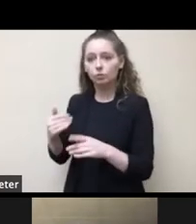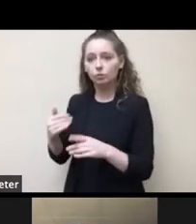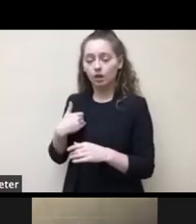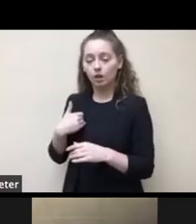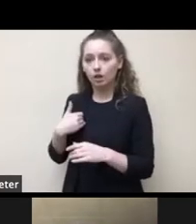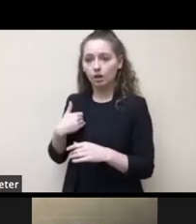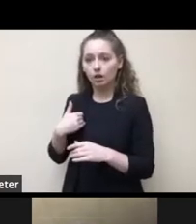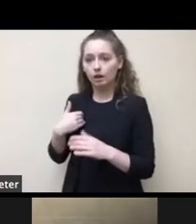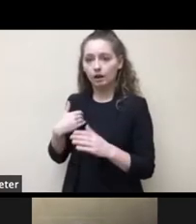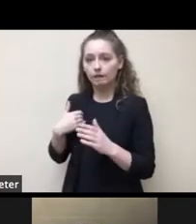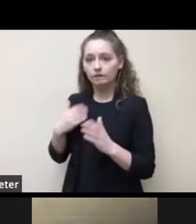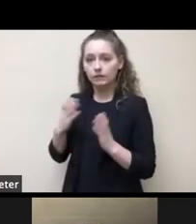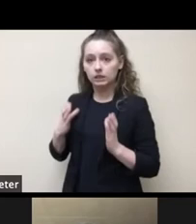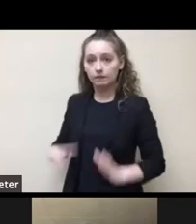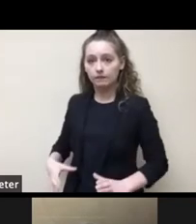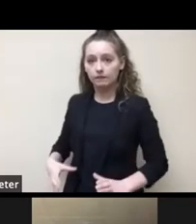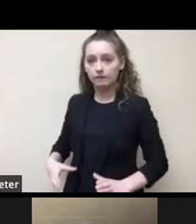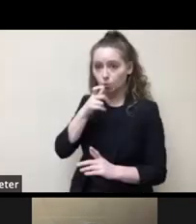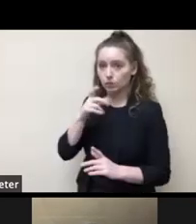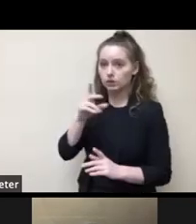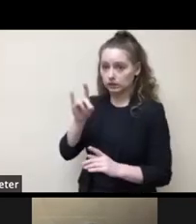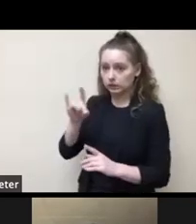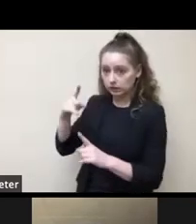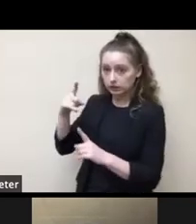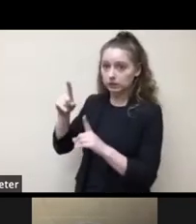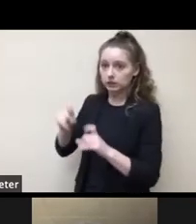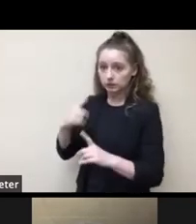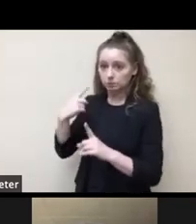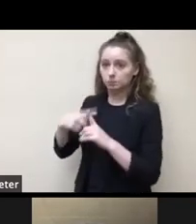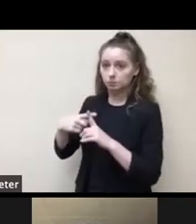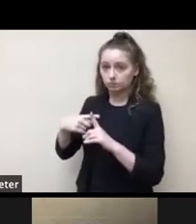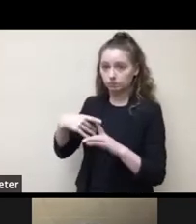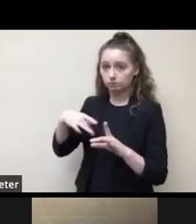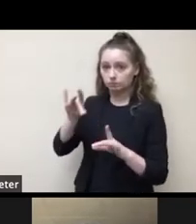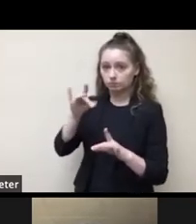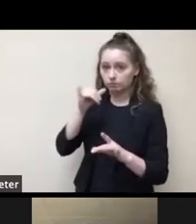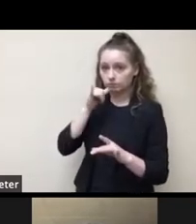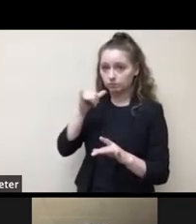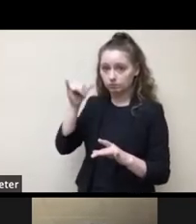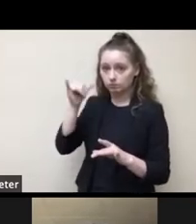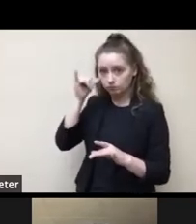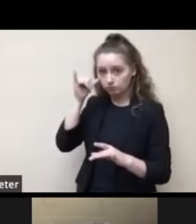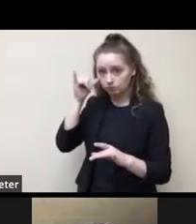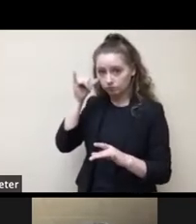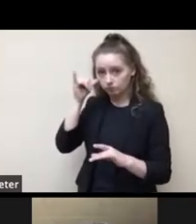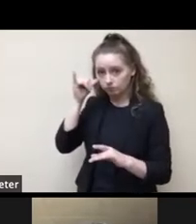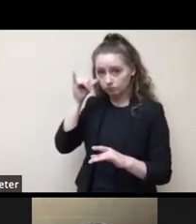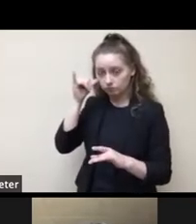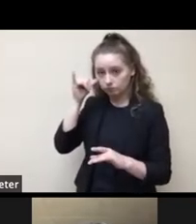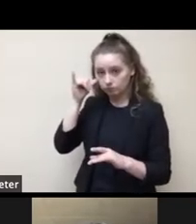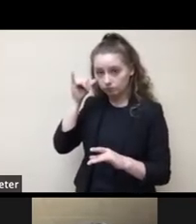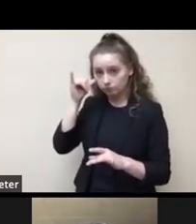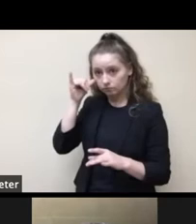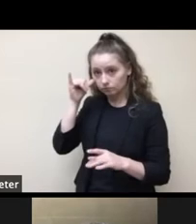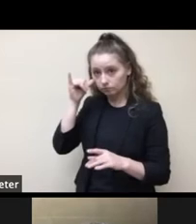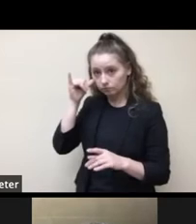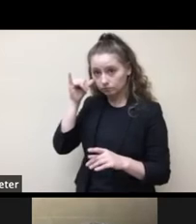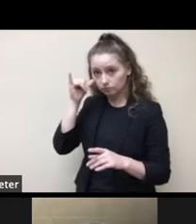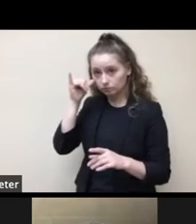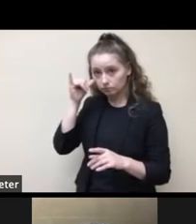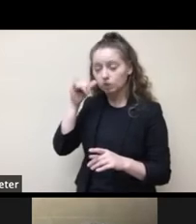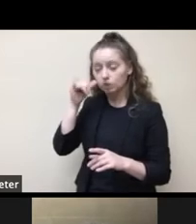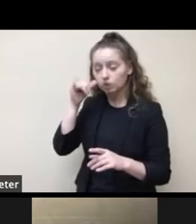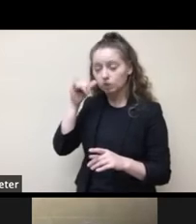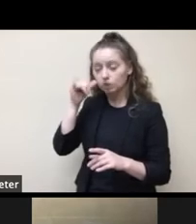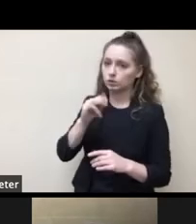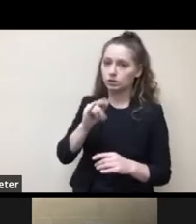who's did test positive. We found that out yesterday, and she is quarantined. Wow. Was she? Part-time. Really? Yes. Oh,